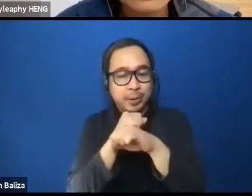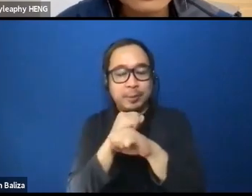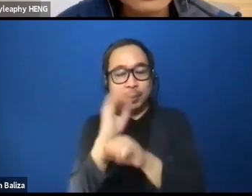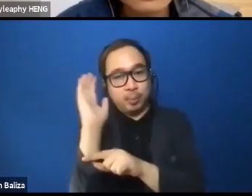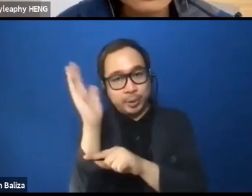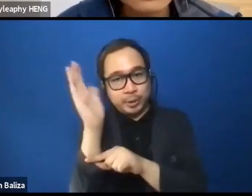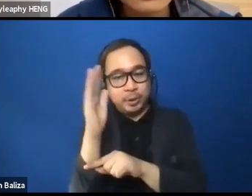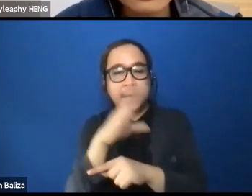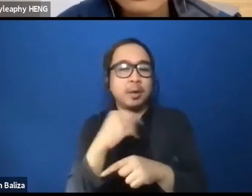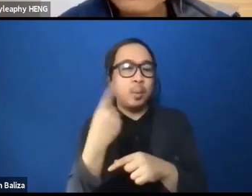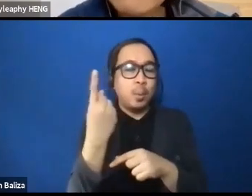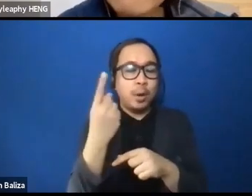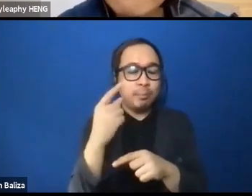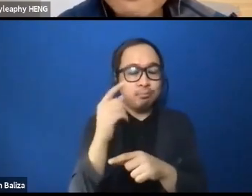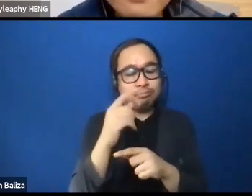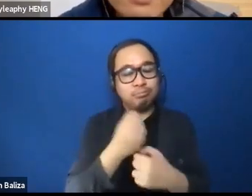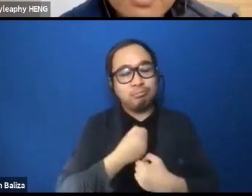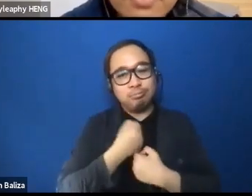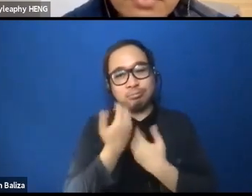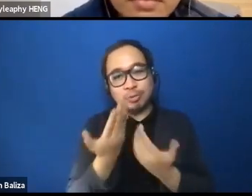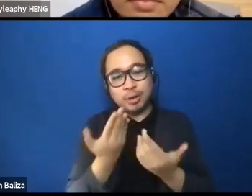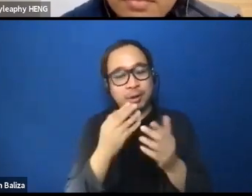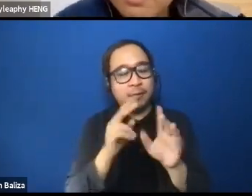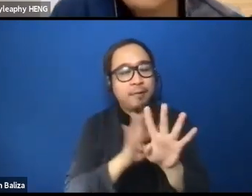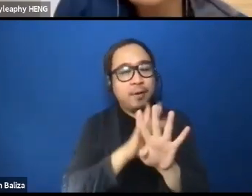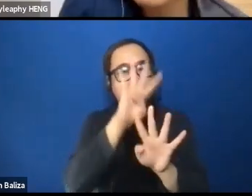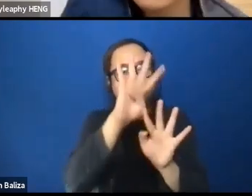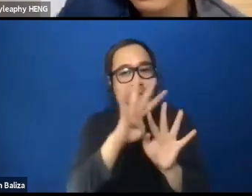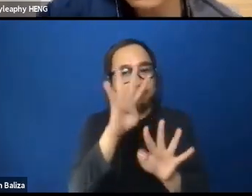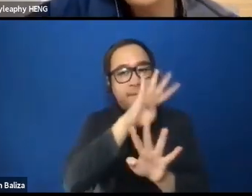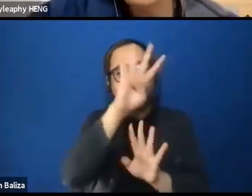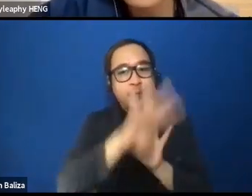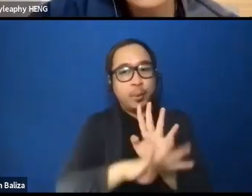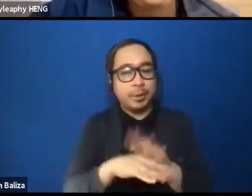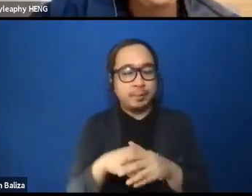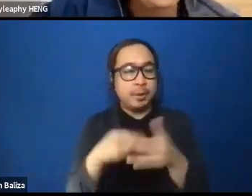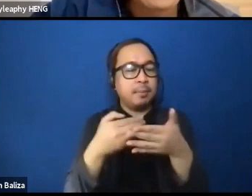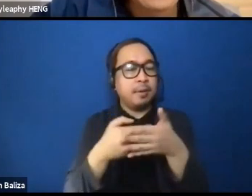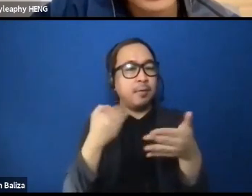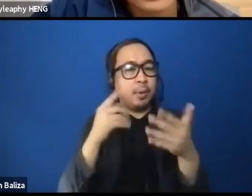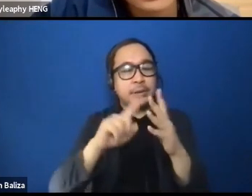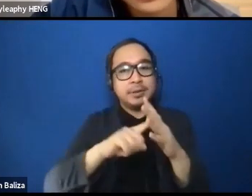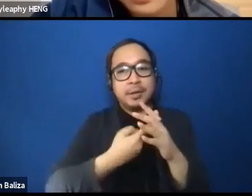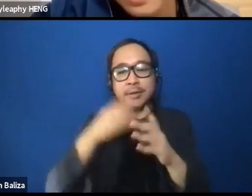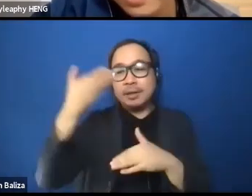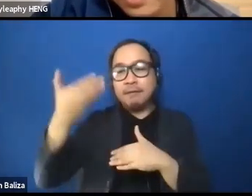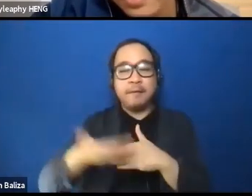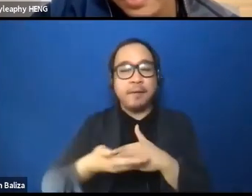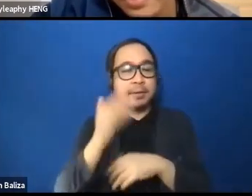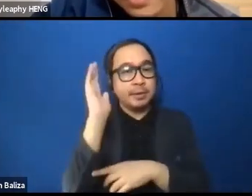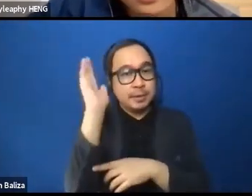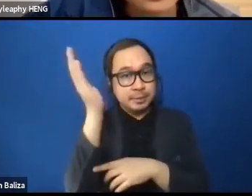line. Before starting inviting the speakers,